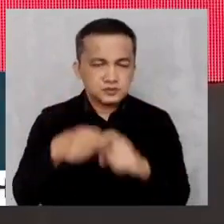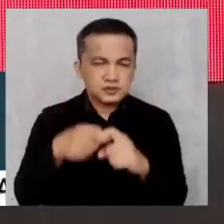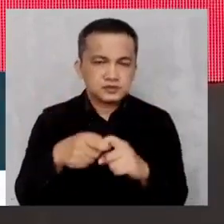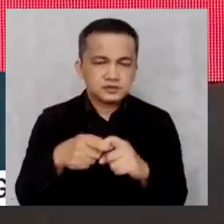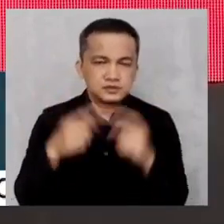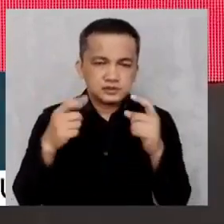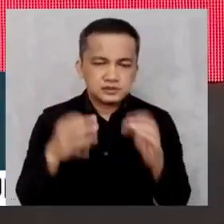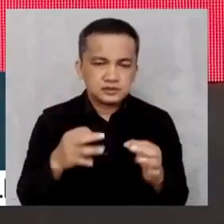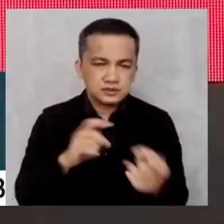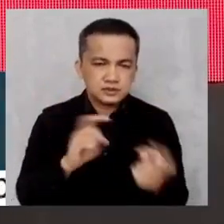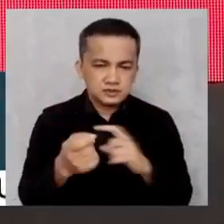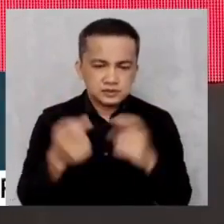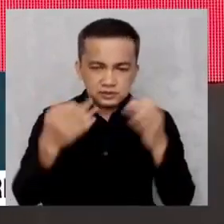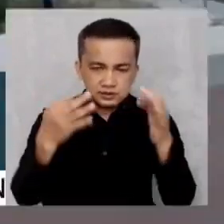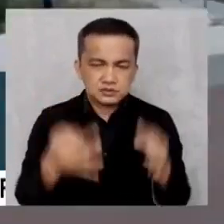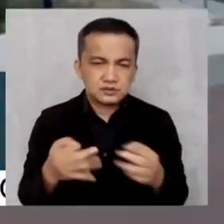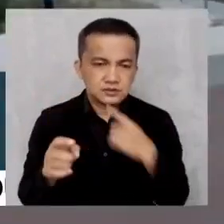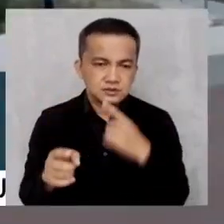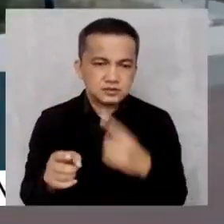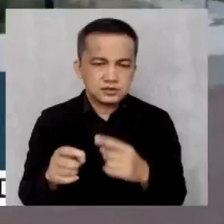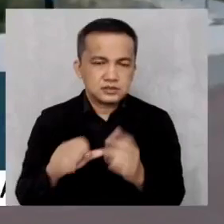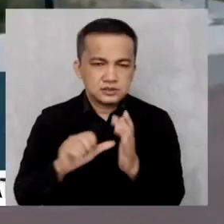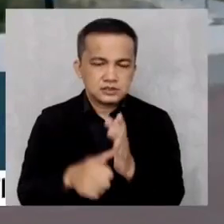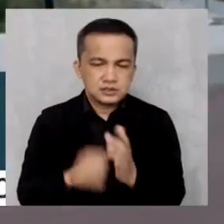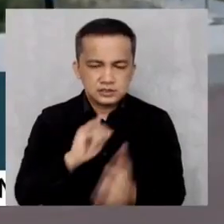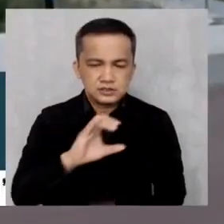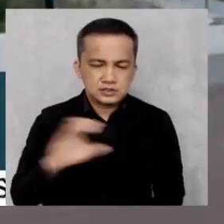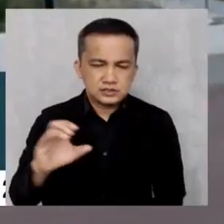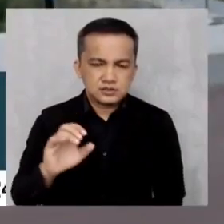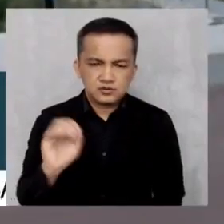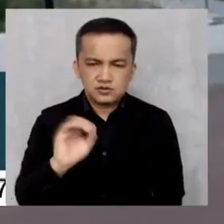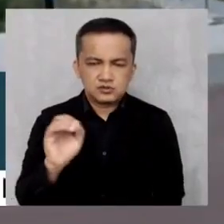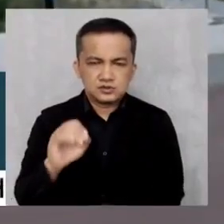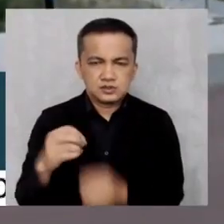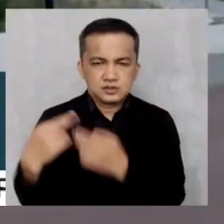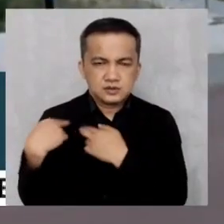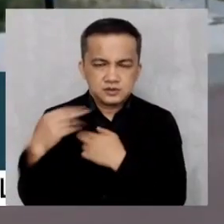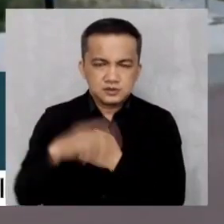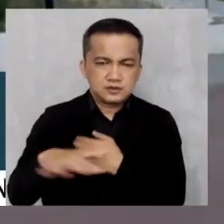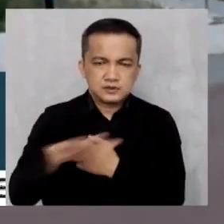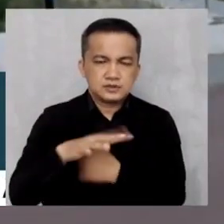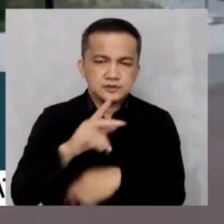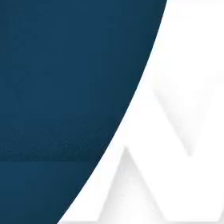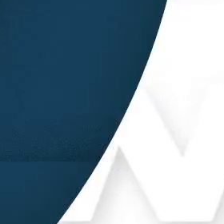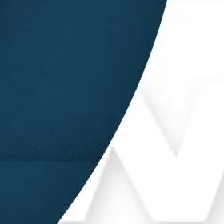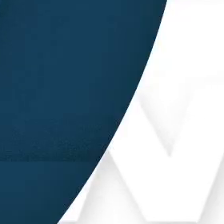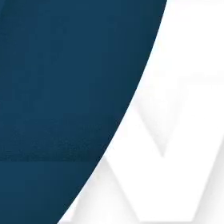reverse the decision, insisting the ICC has no jurisdiction over the Philippines.